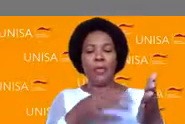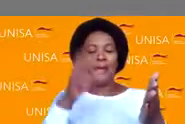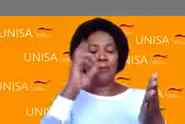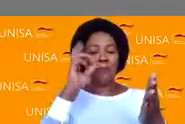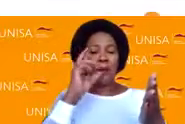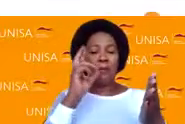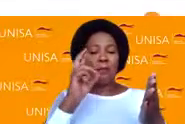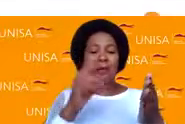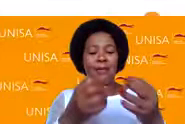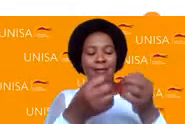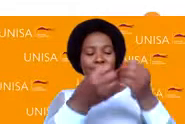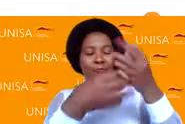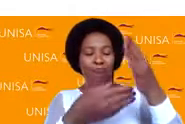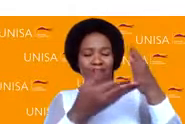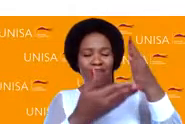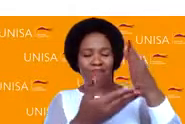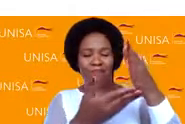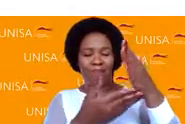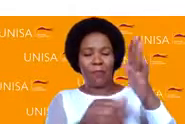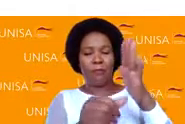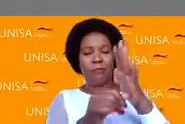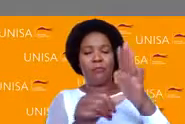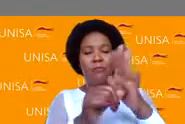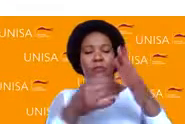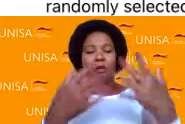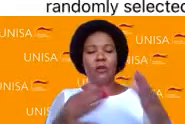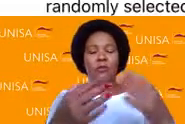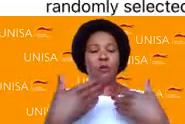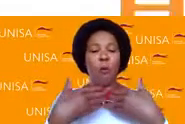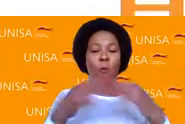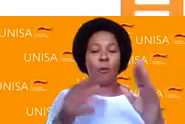bottom. This is very important to open the drawer for additional